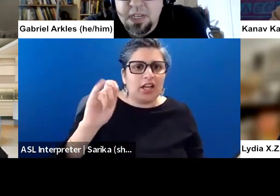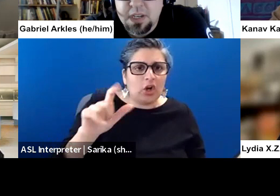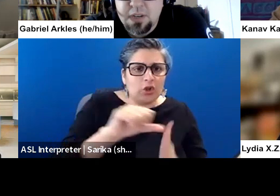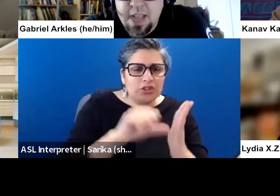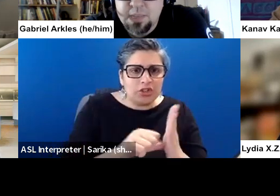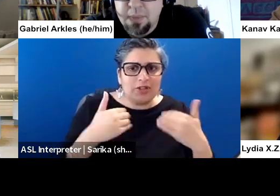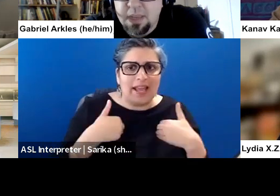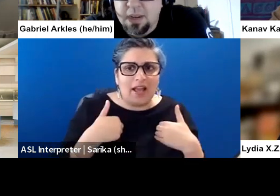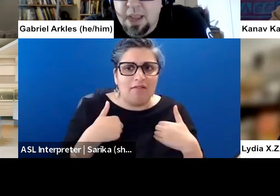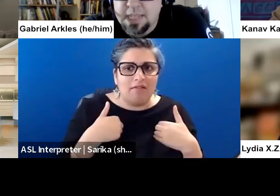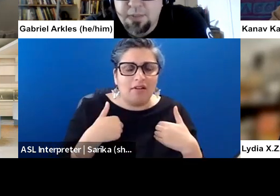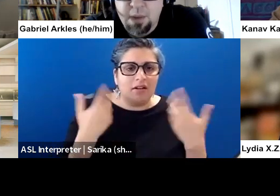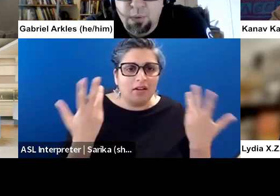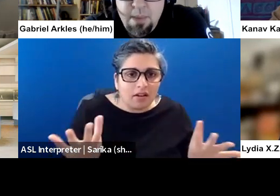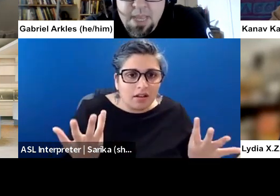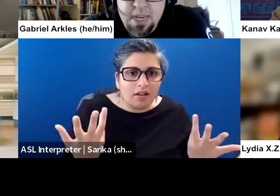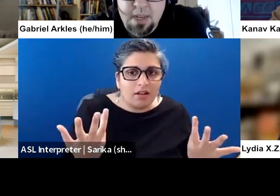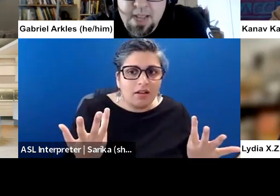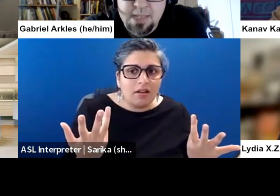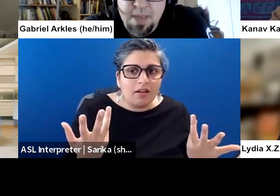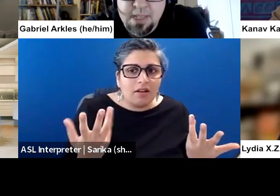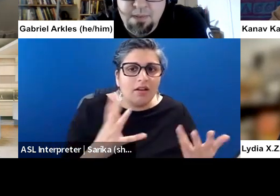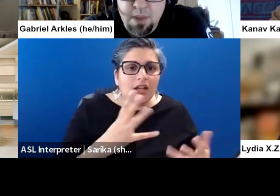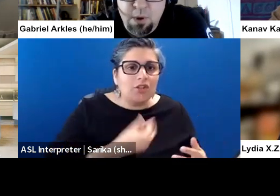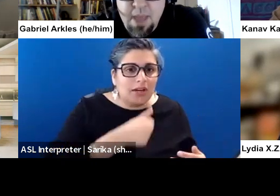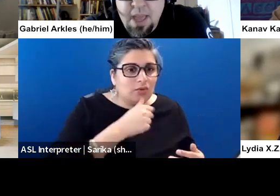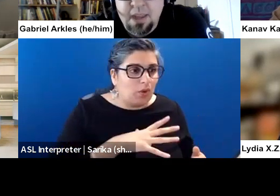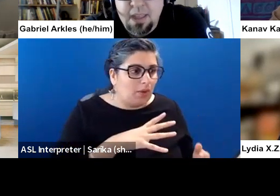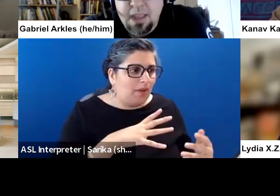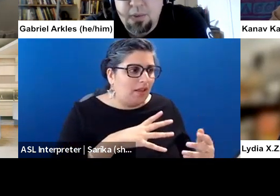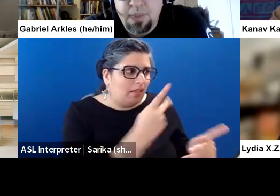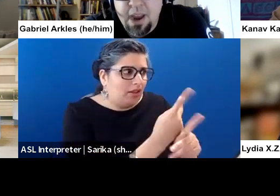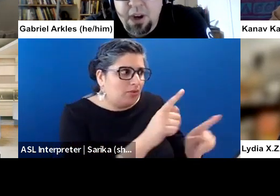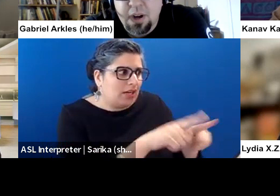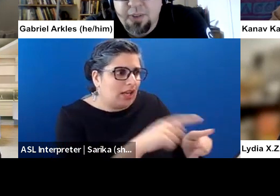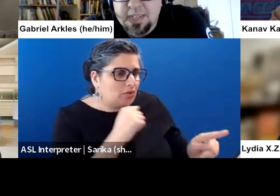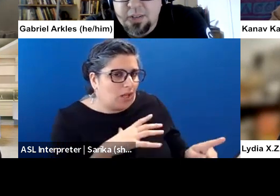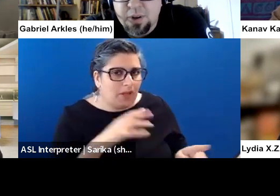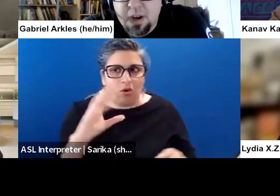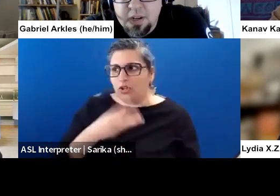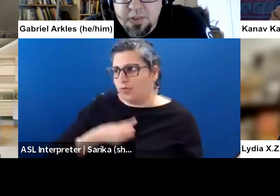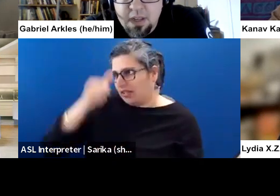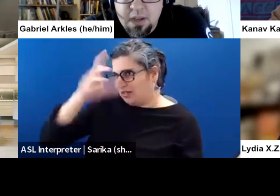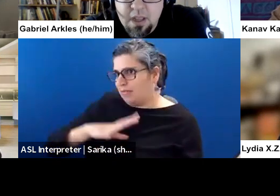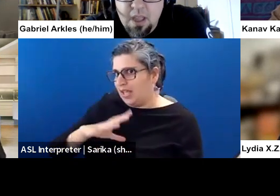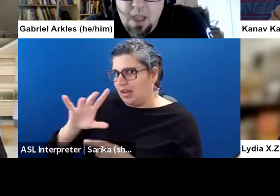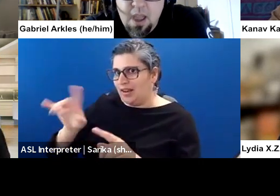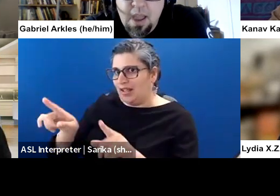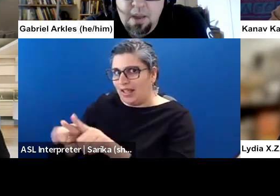treat trans women as if they were women, trans men as if they were men when they are arrested or